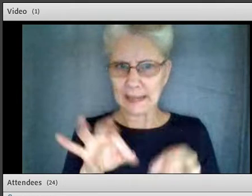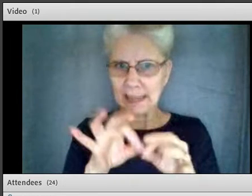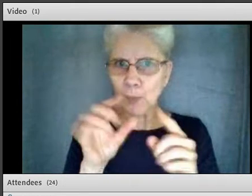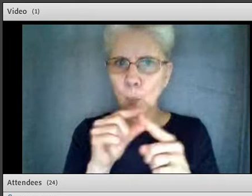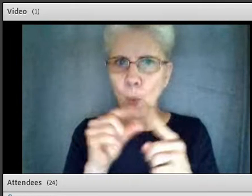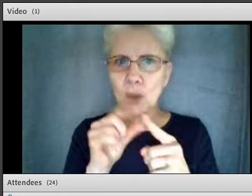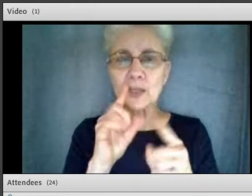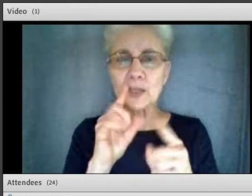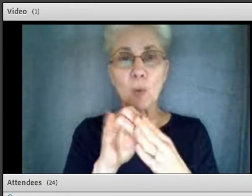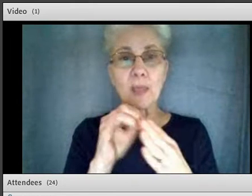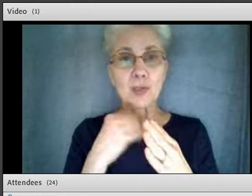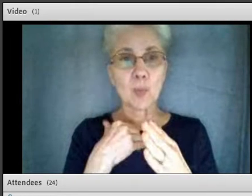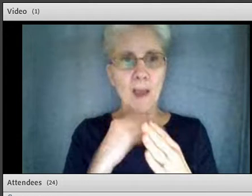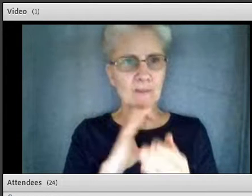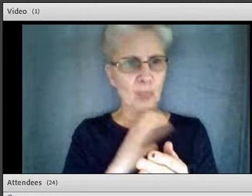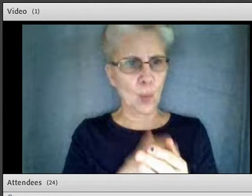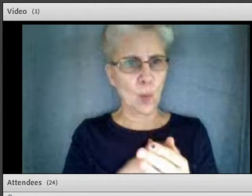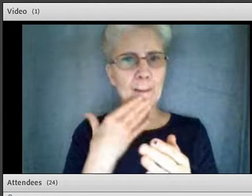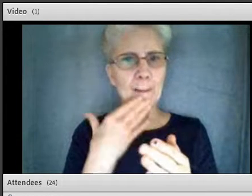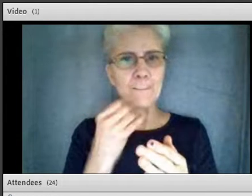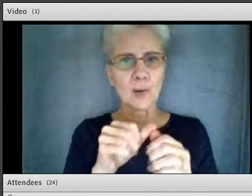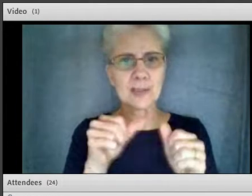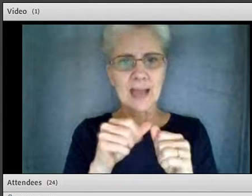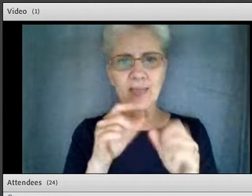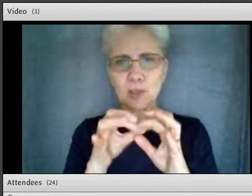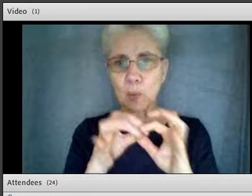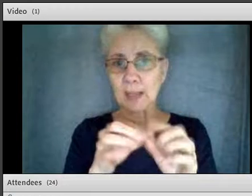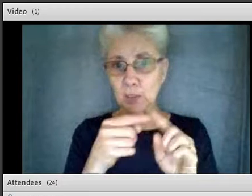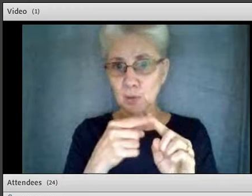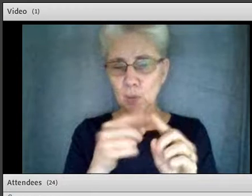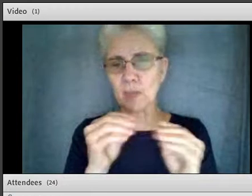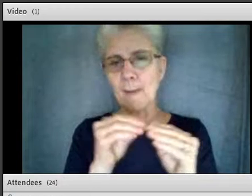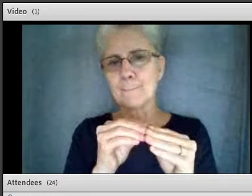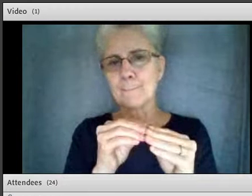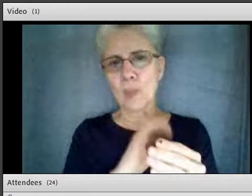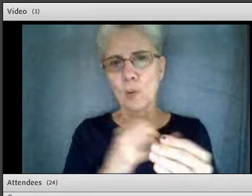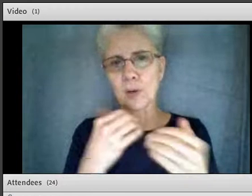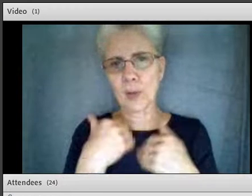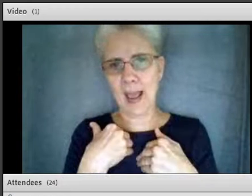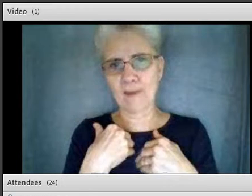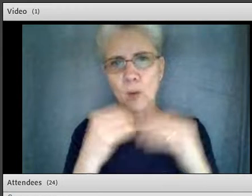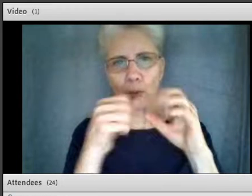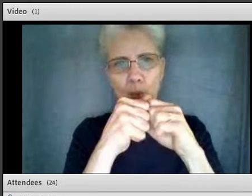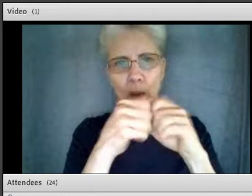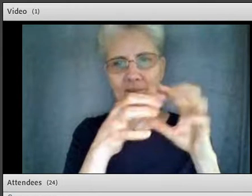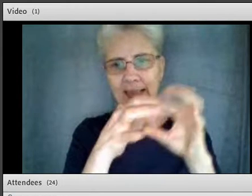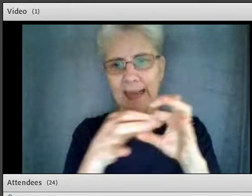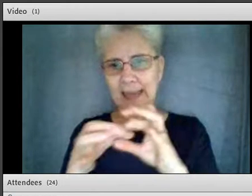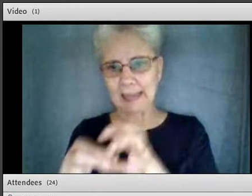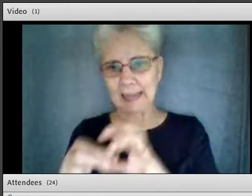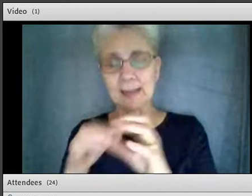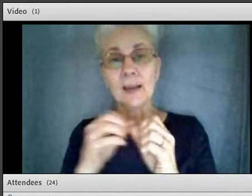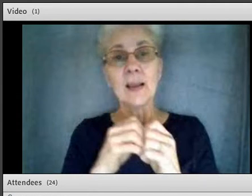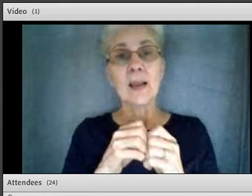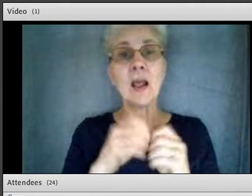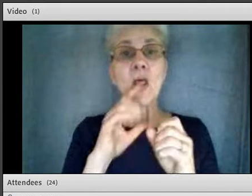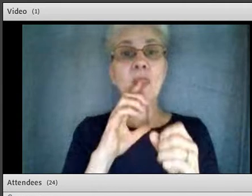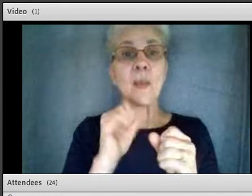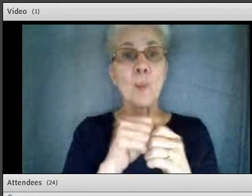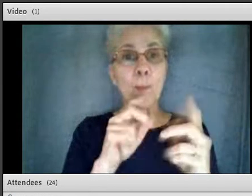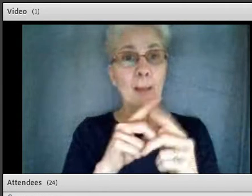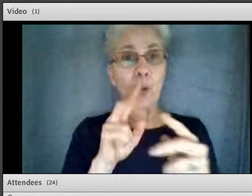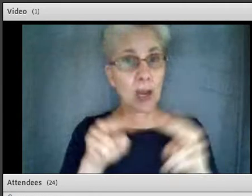better sites that you link to, the more authority you have. The more people that visit your site, the more authority you have. So quality,